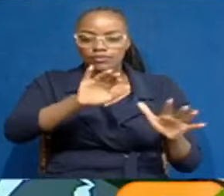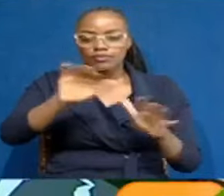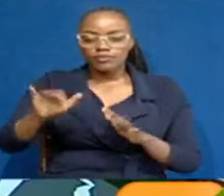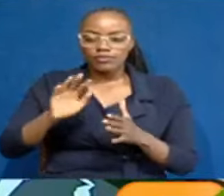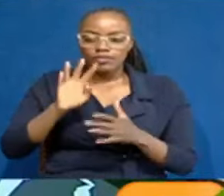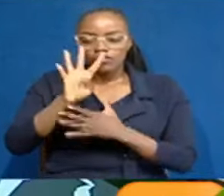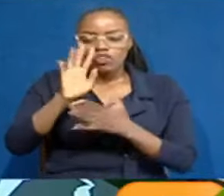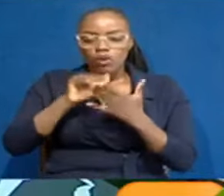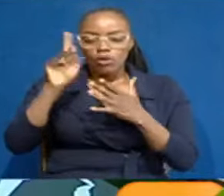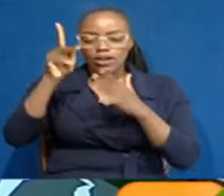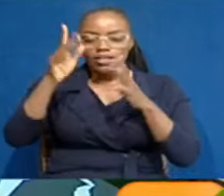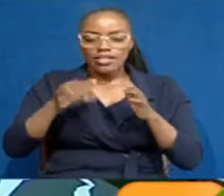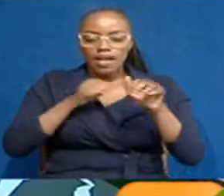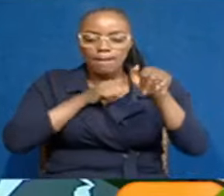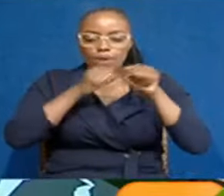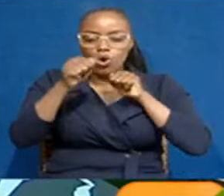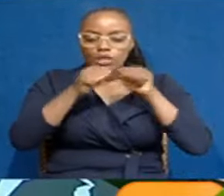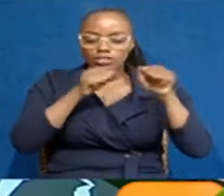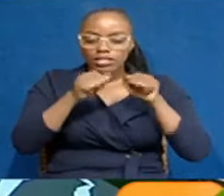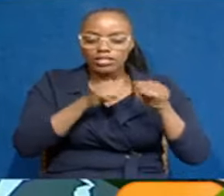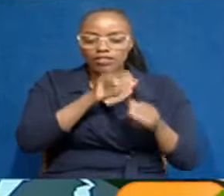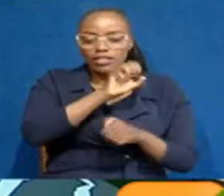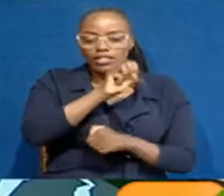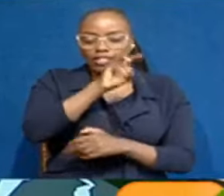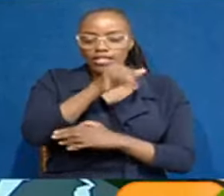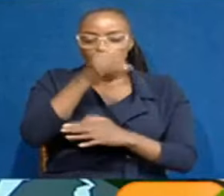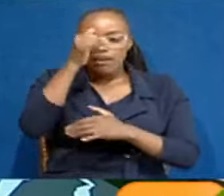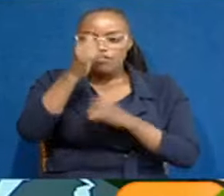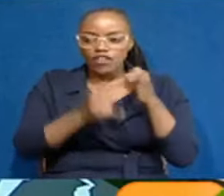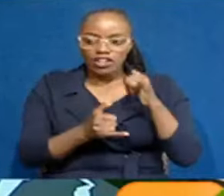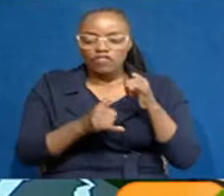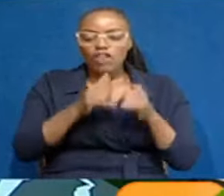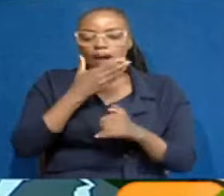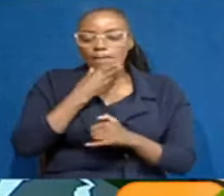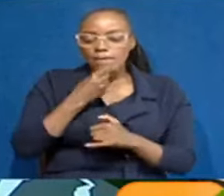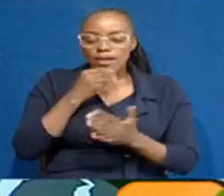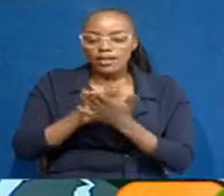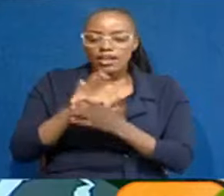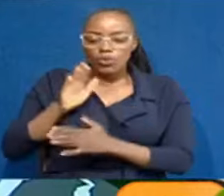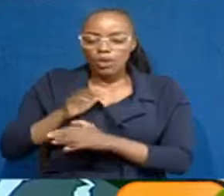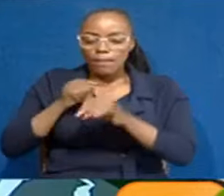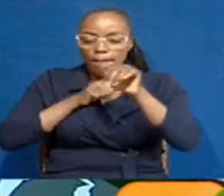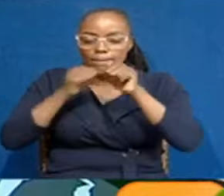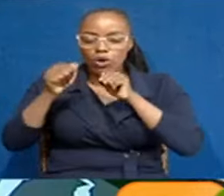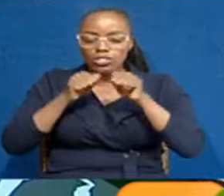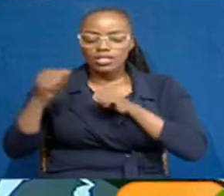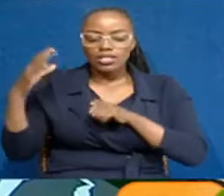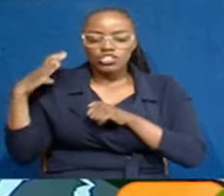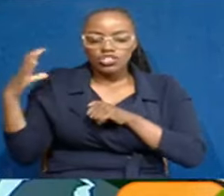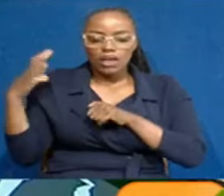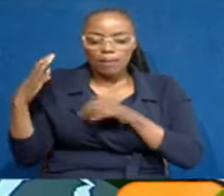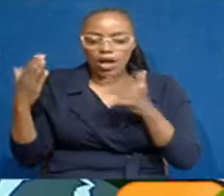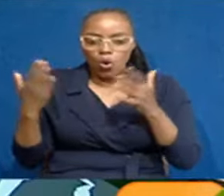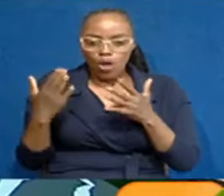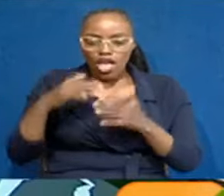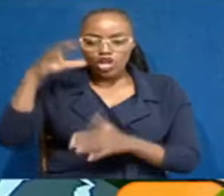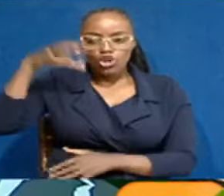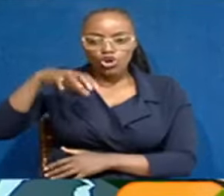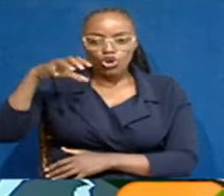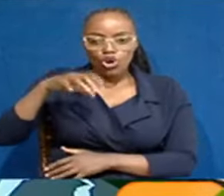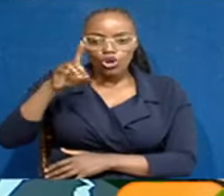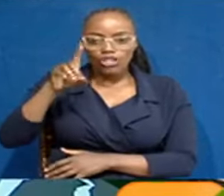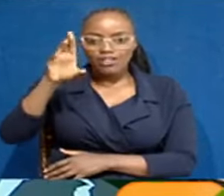Four more Kenyan boxers are in the semifinals of the Elite Men and Women Africa Boxing Championship in Kinshasa,